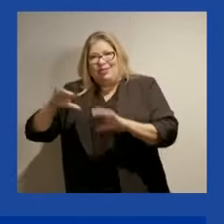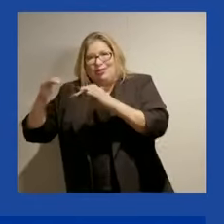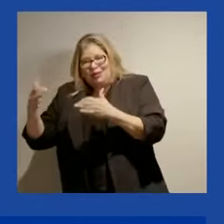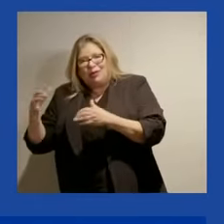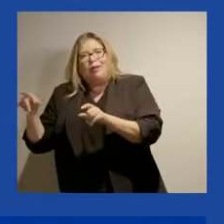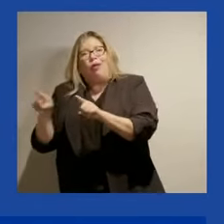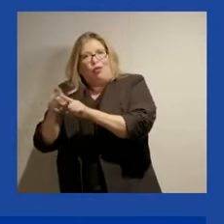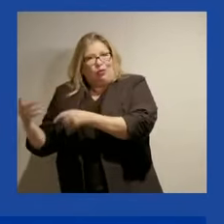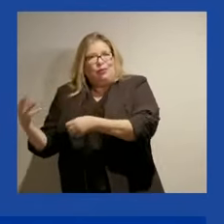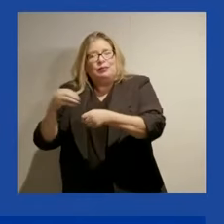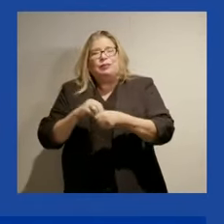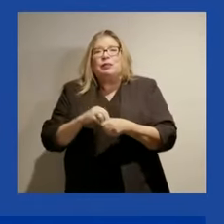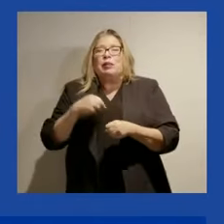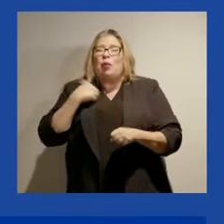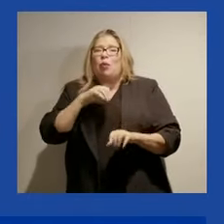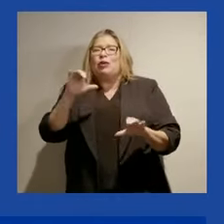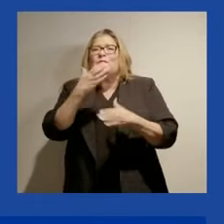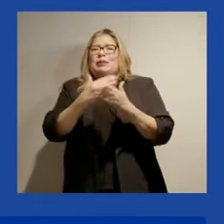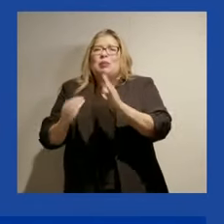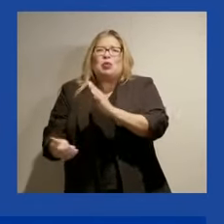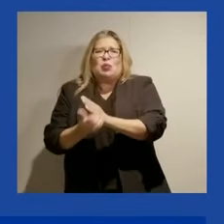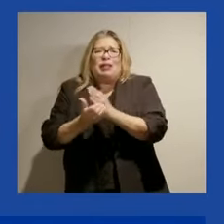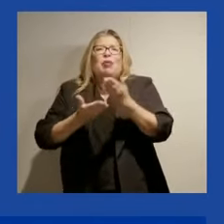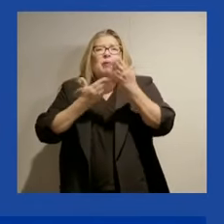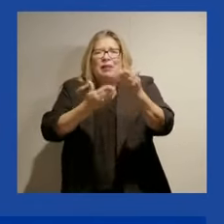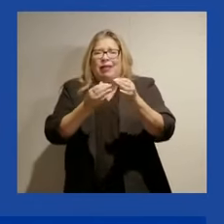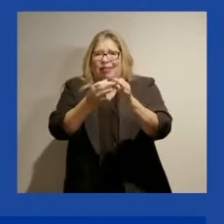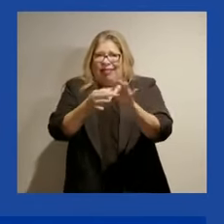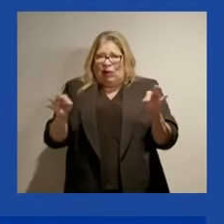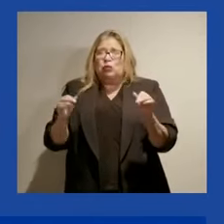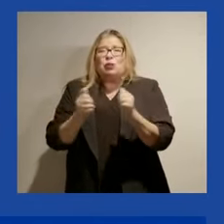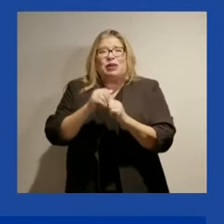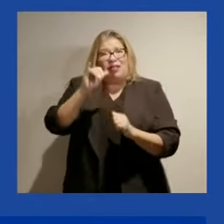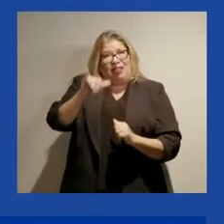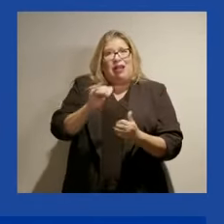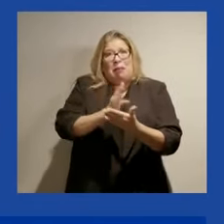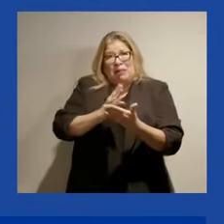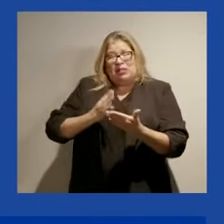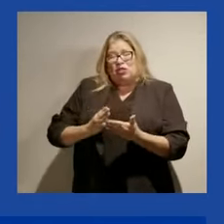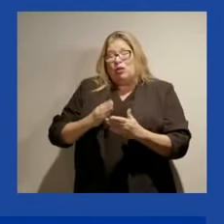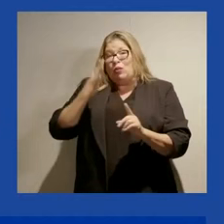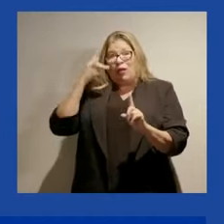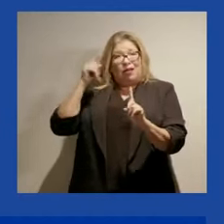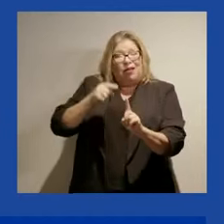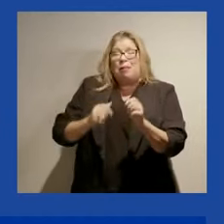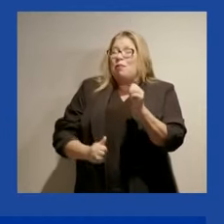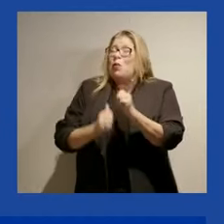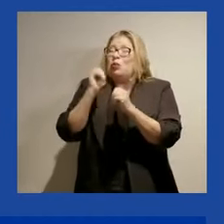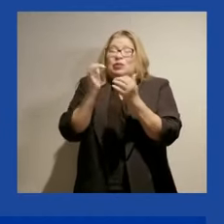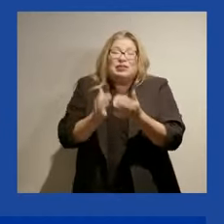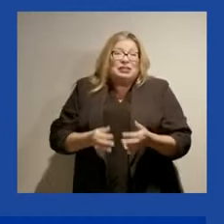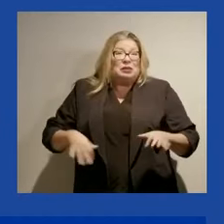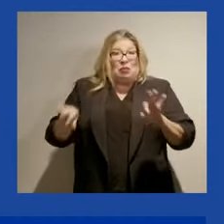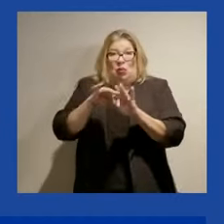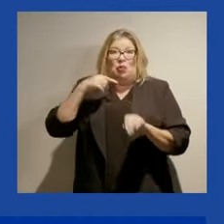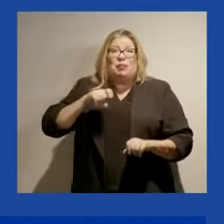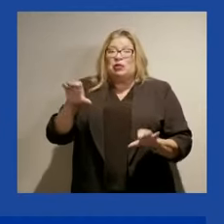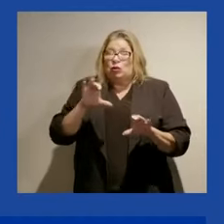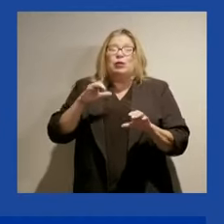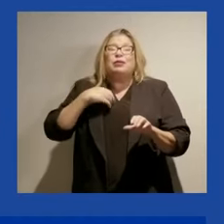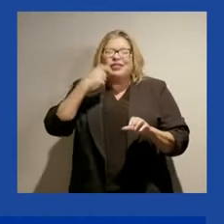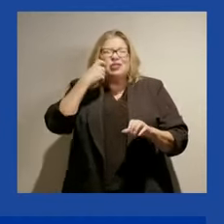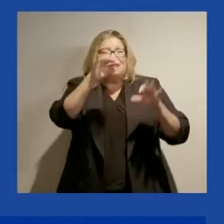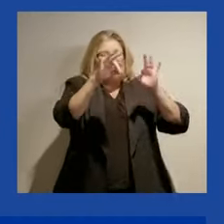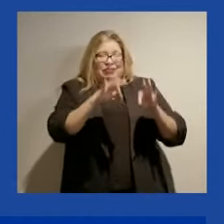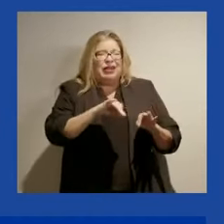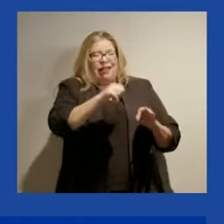do some trailer bill language with this budget because the most important thing we need to do now, in addition to all the other things that we